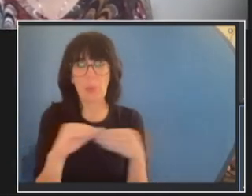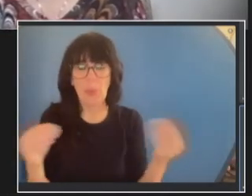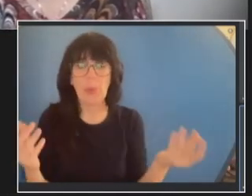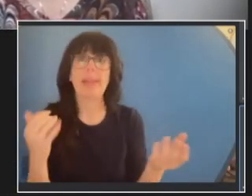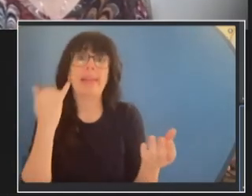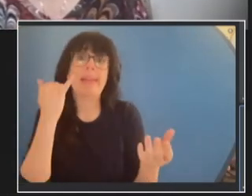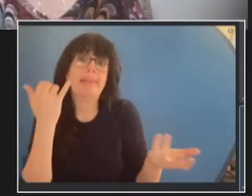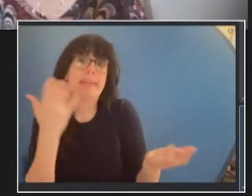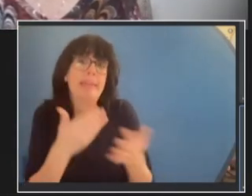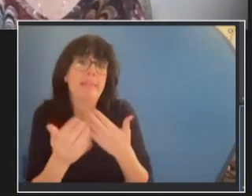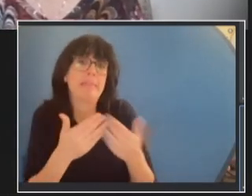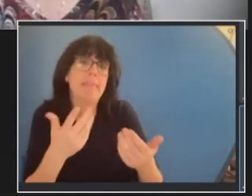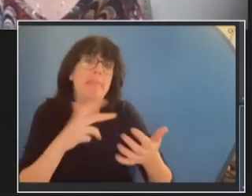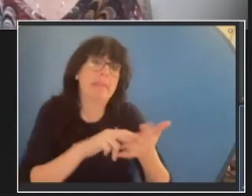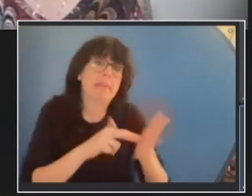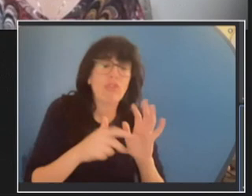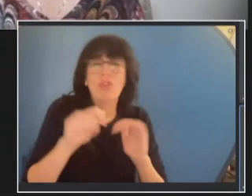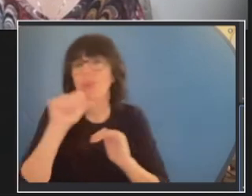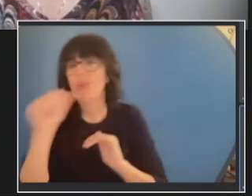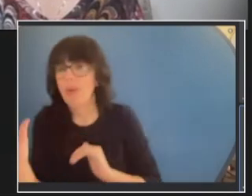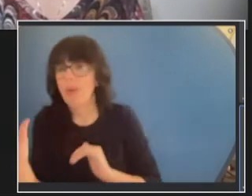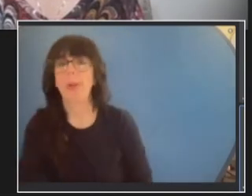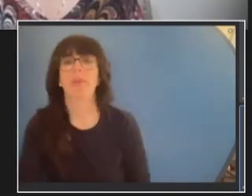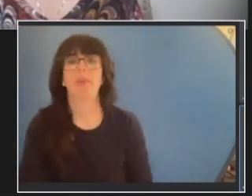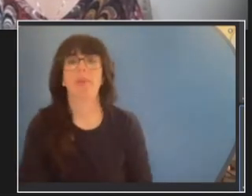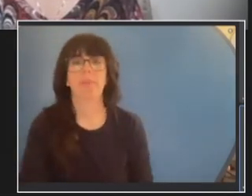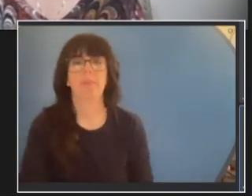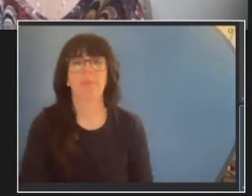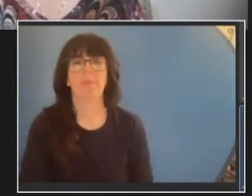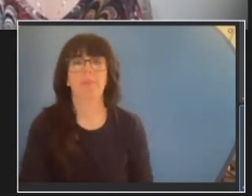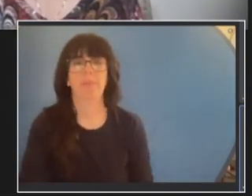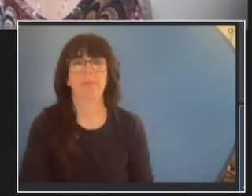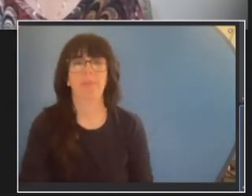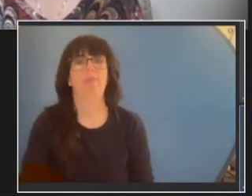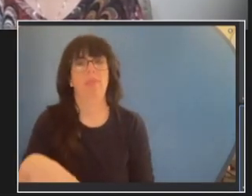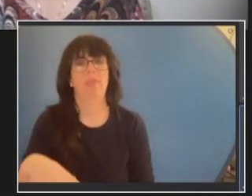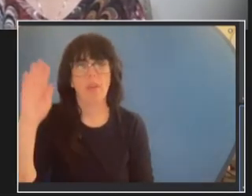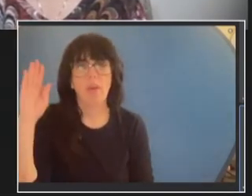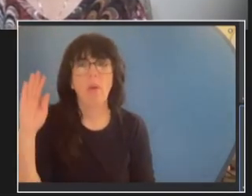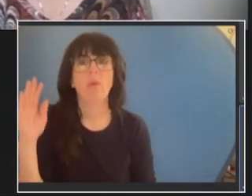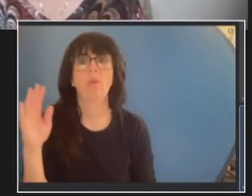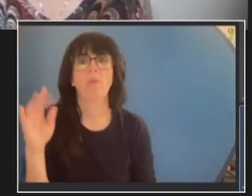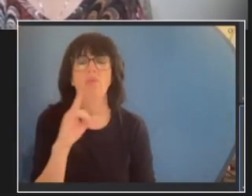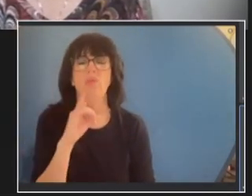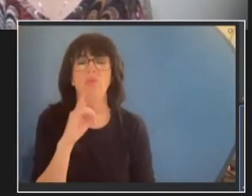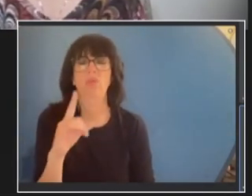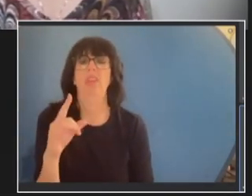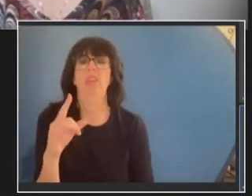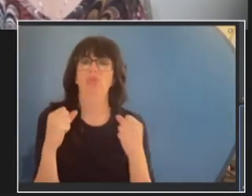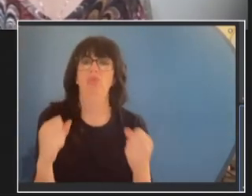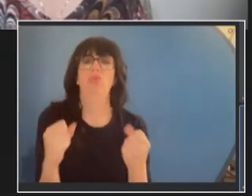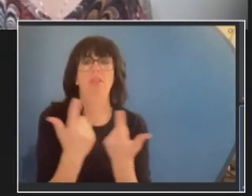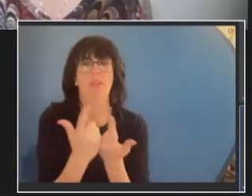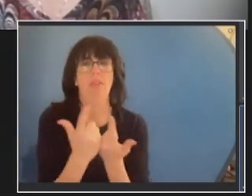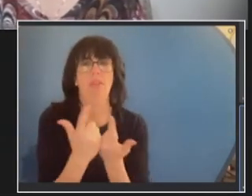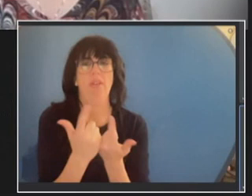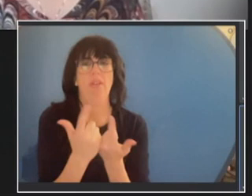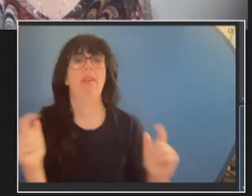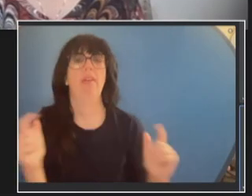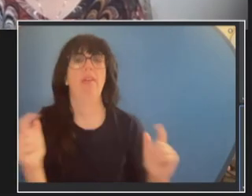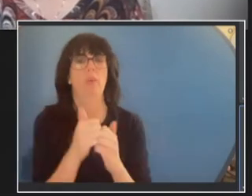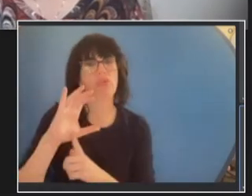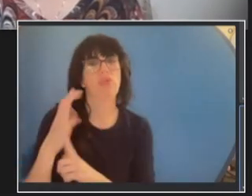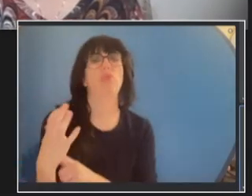So I had a very, I grew up in a very language rich environment where culture and customs